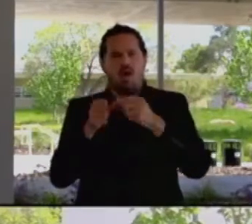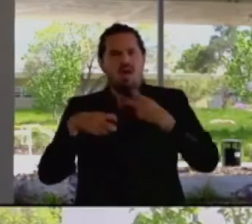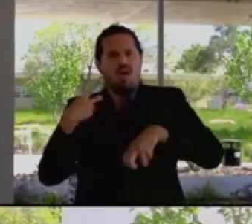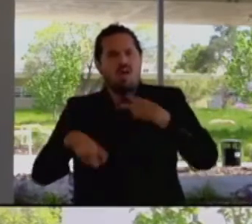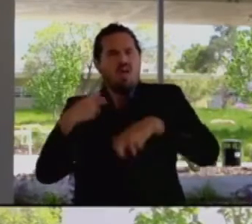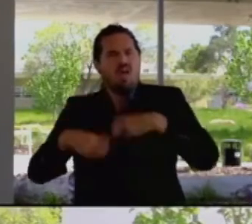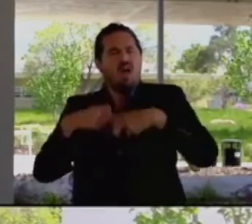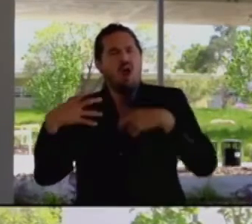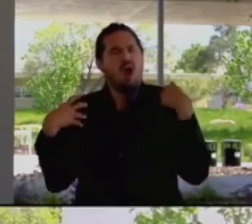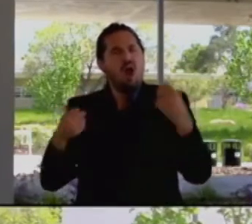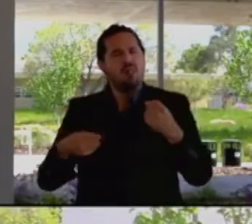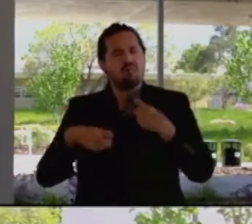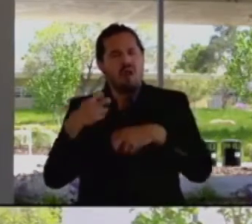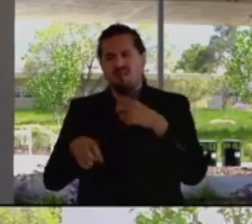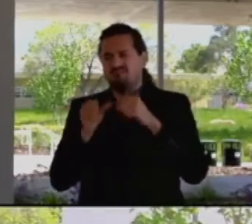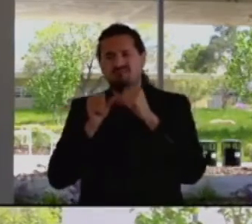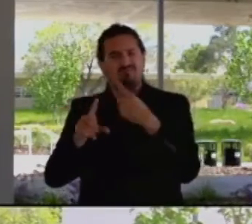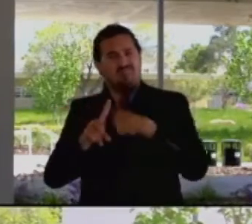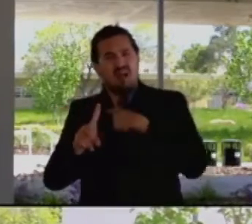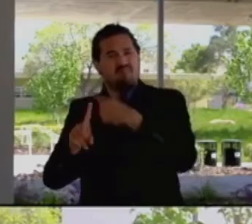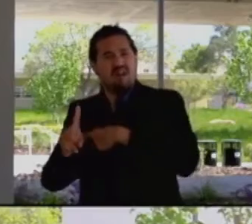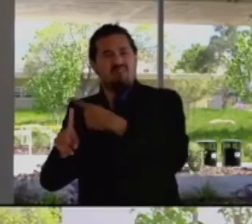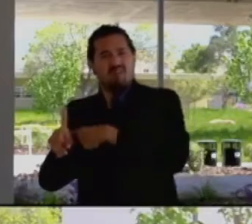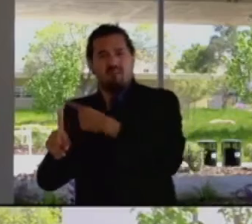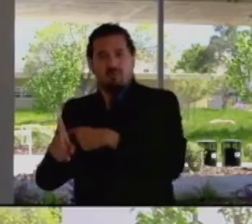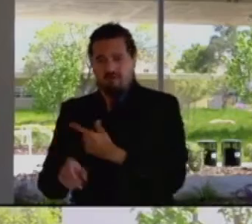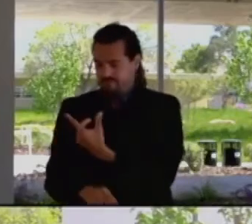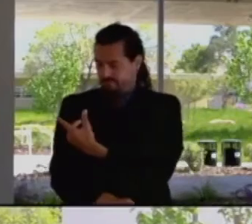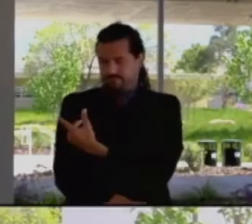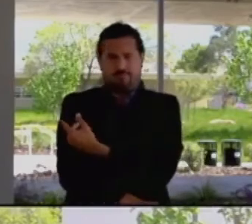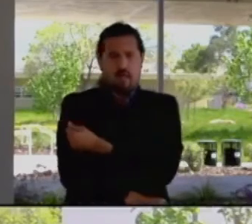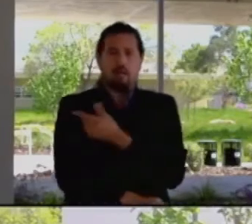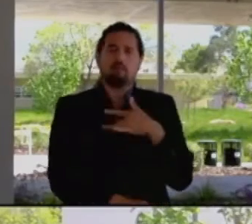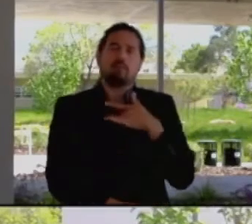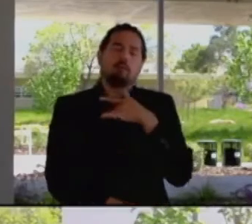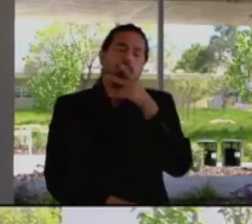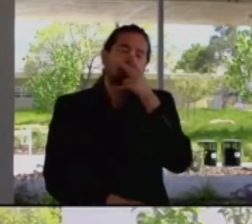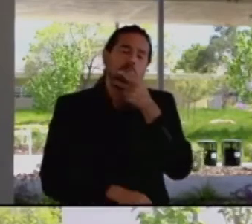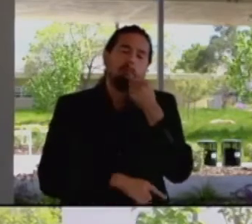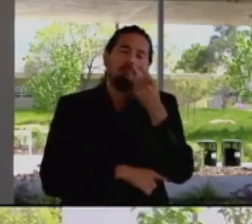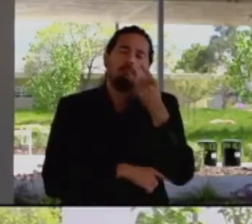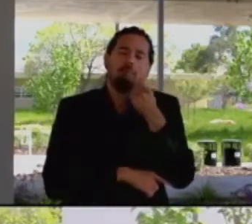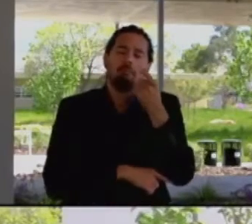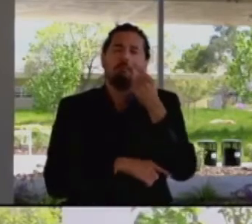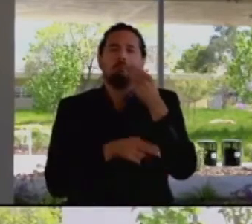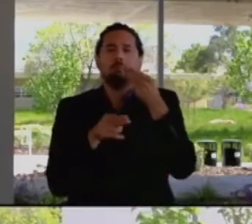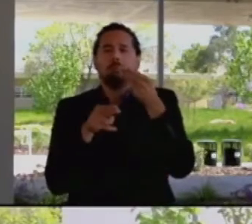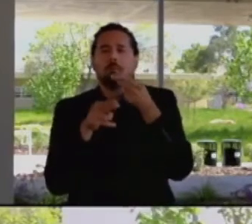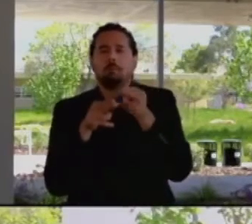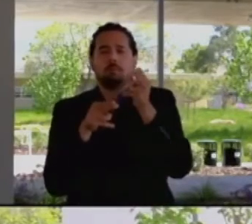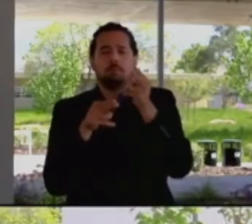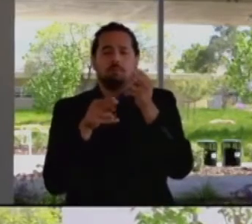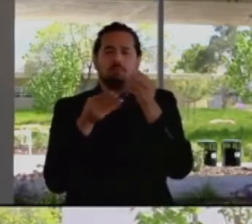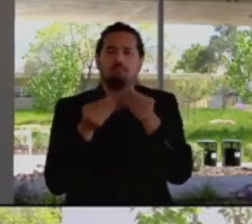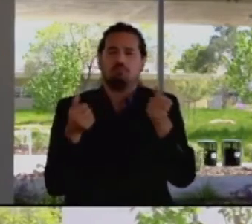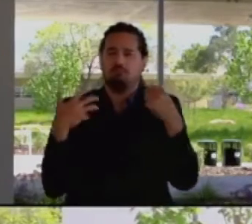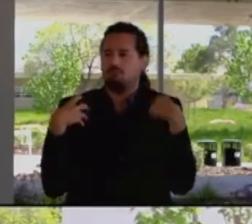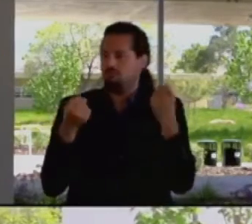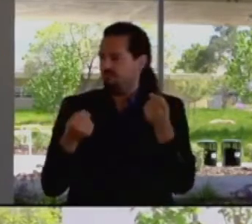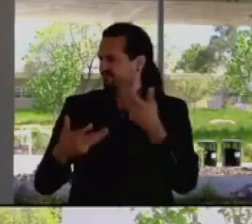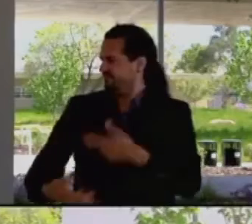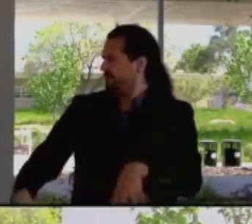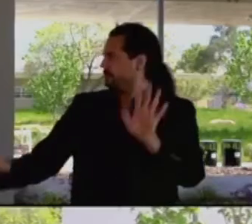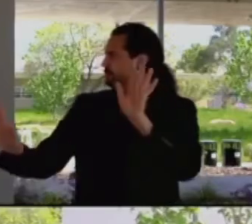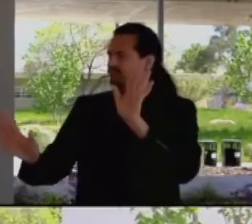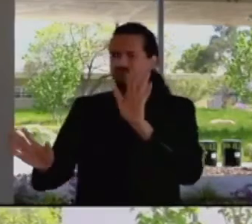to pay for not getting your vaccine and putting yourself at risk for having COVID and ending up with a long-term